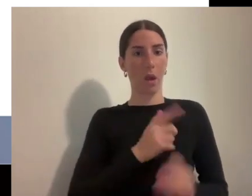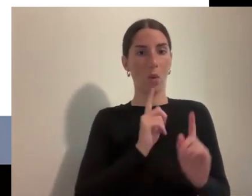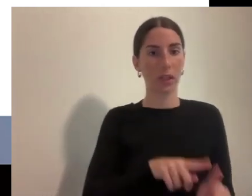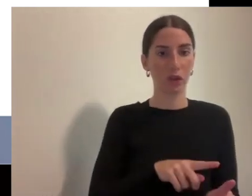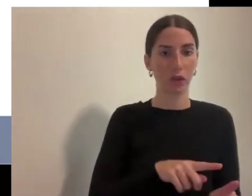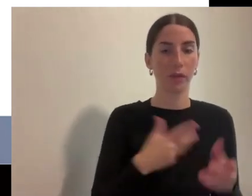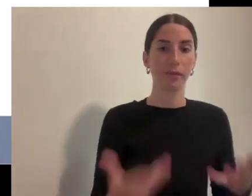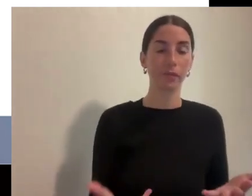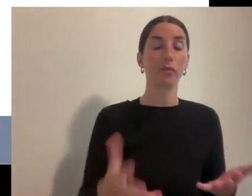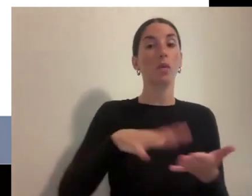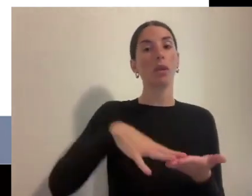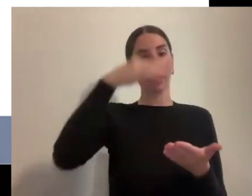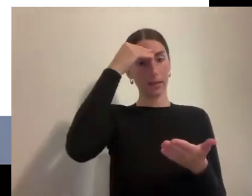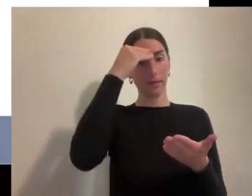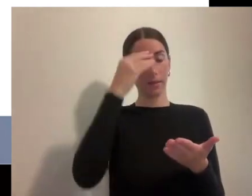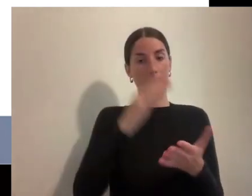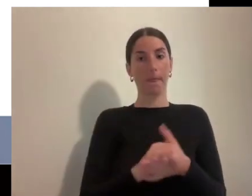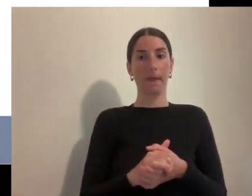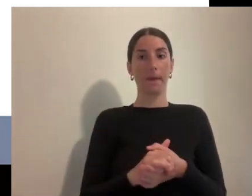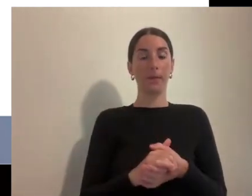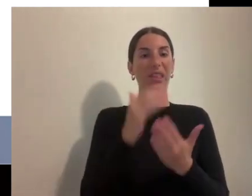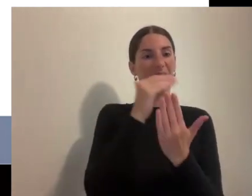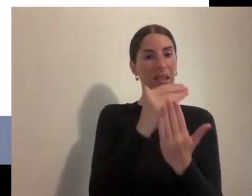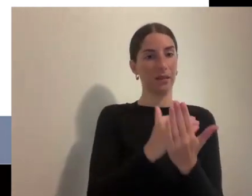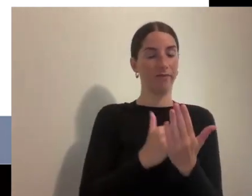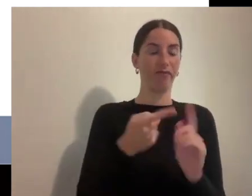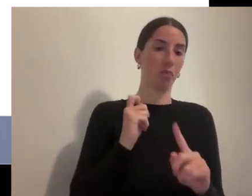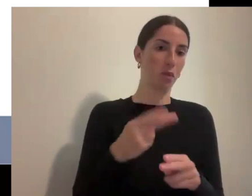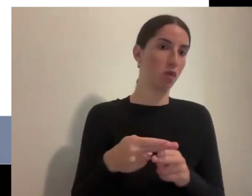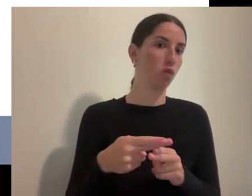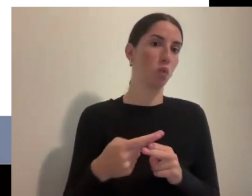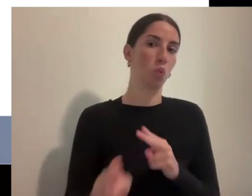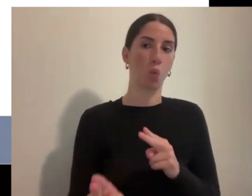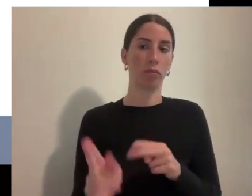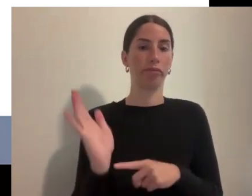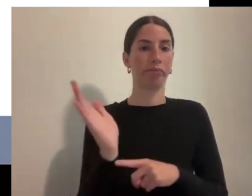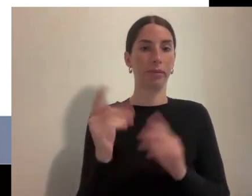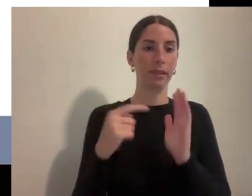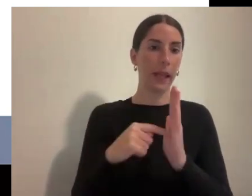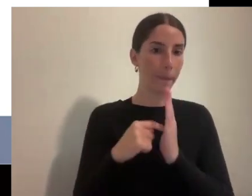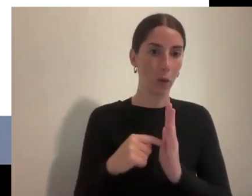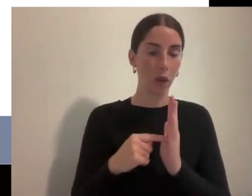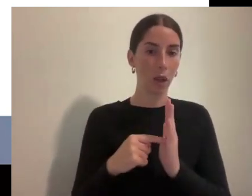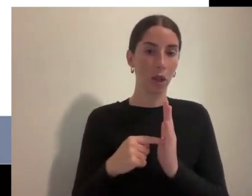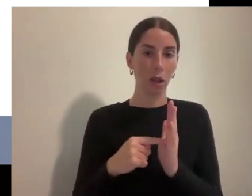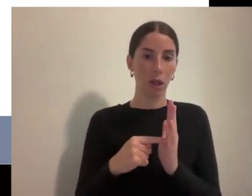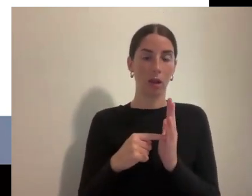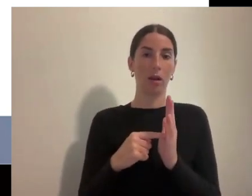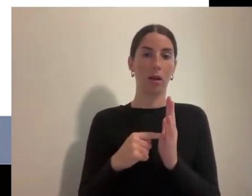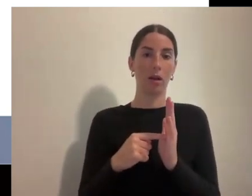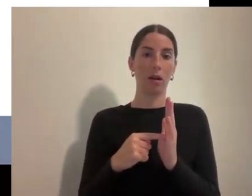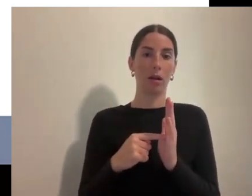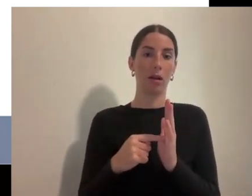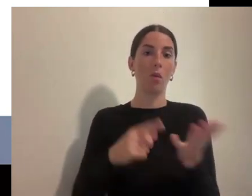the lesson to remember from this very short these examples is that we have